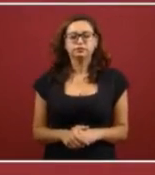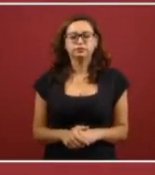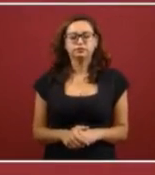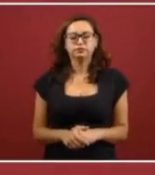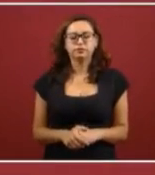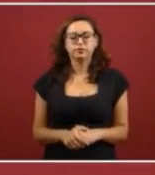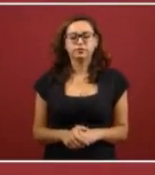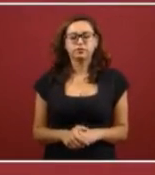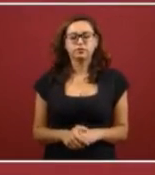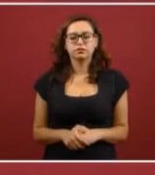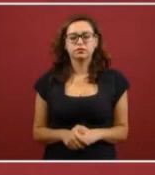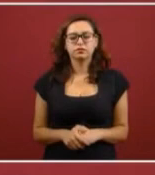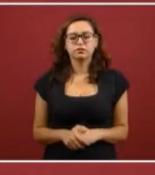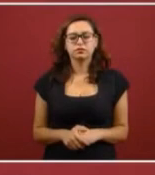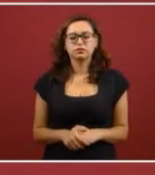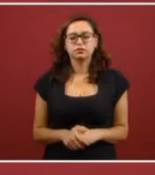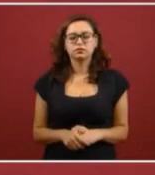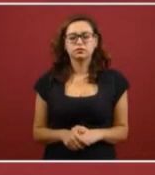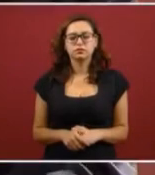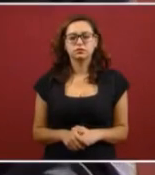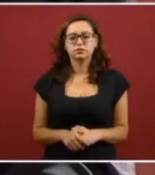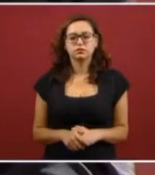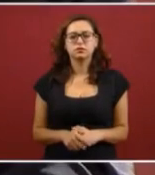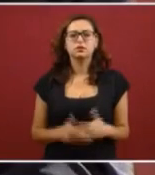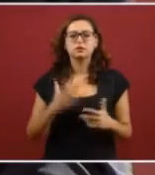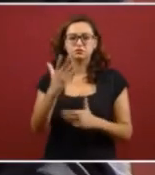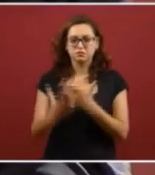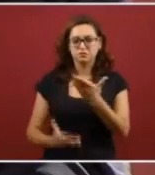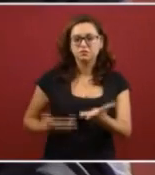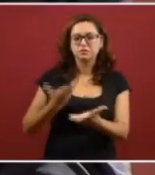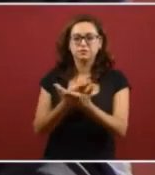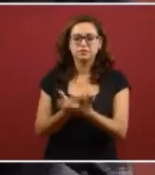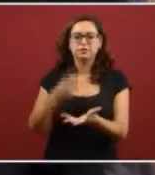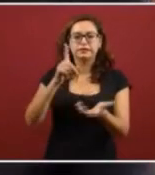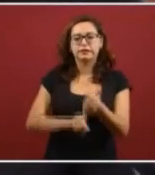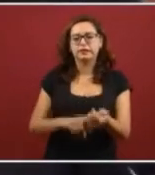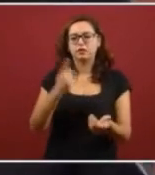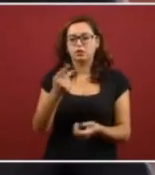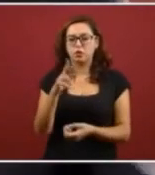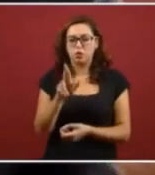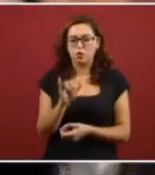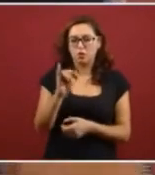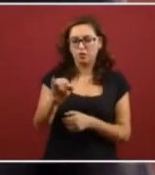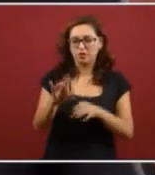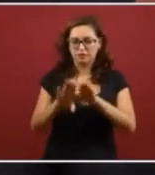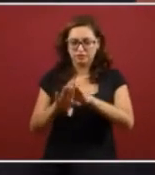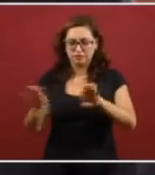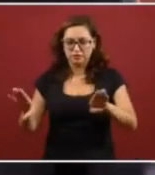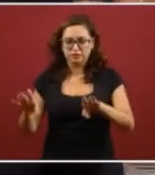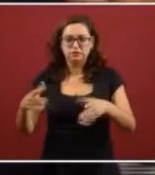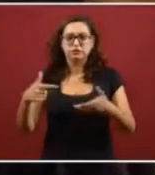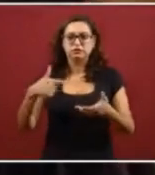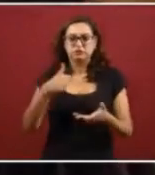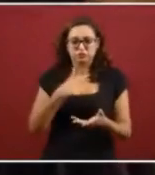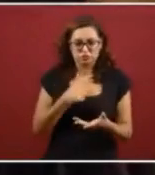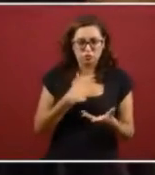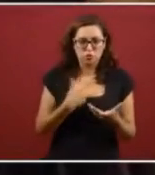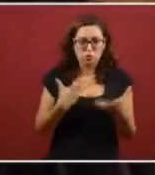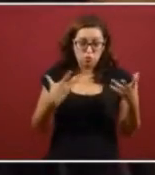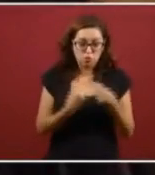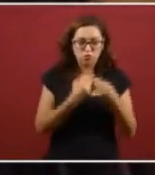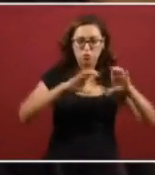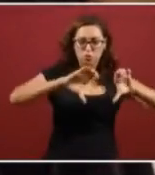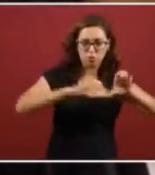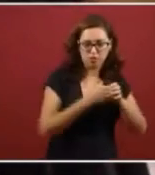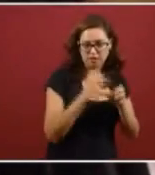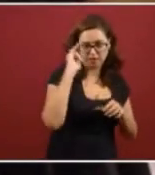and, una propuesta there de was democratizar a proposal al PRI. To democratize the PRI. Las indígenas. And I used to